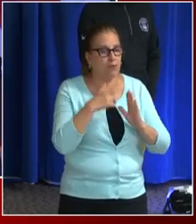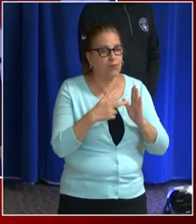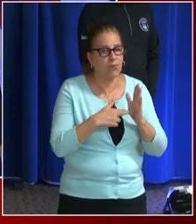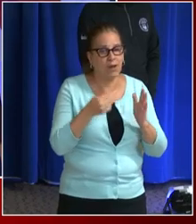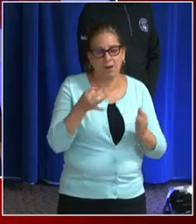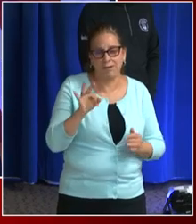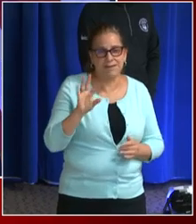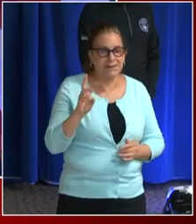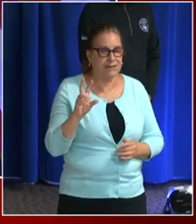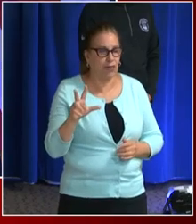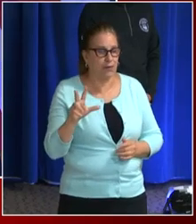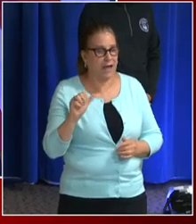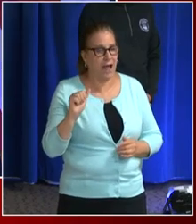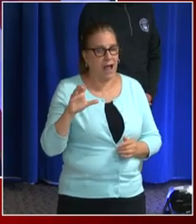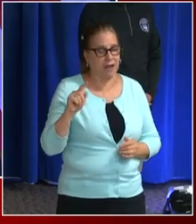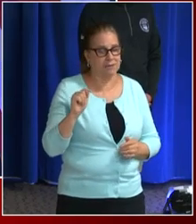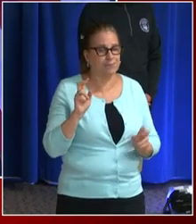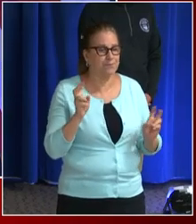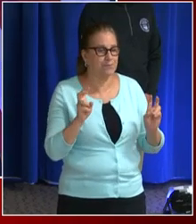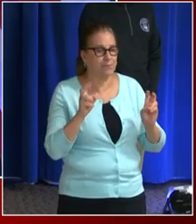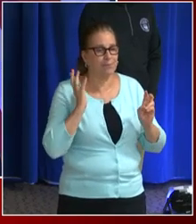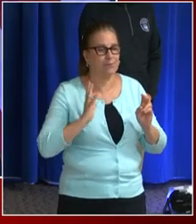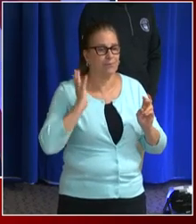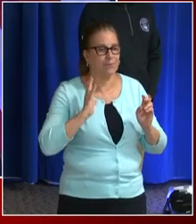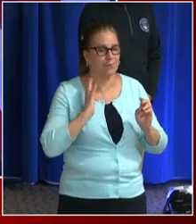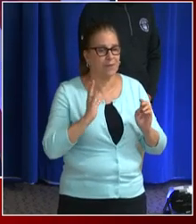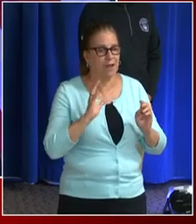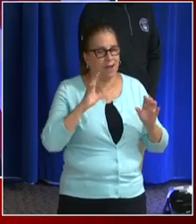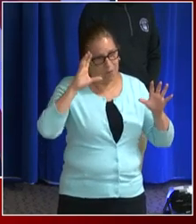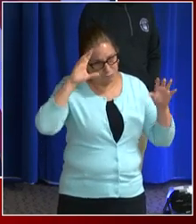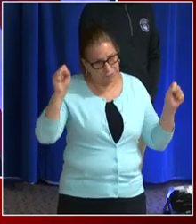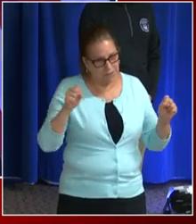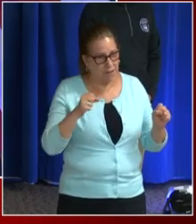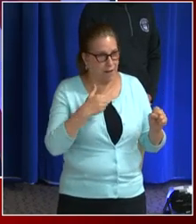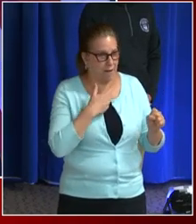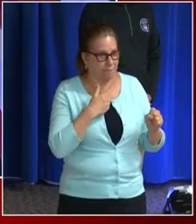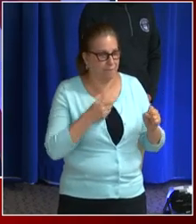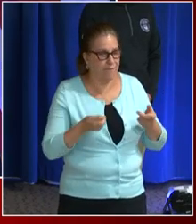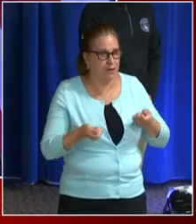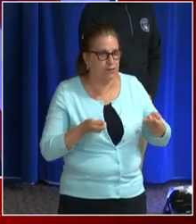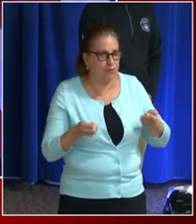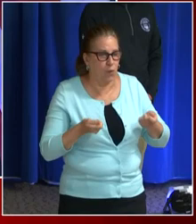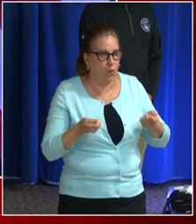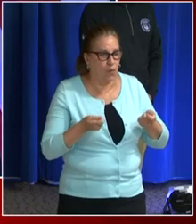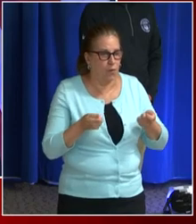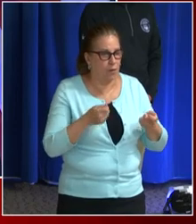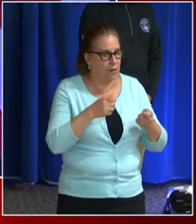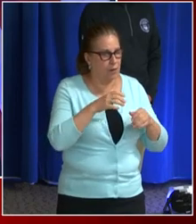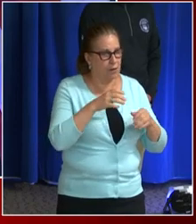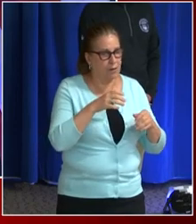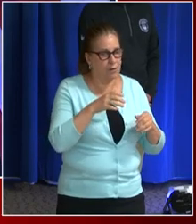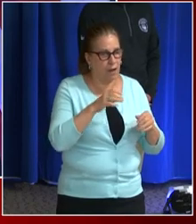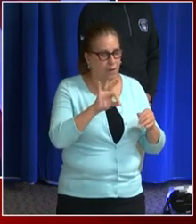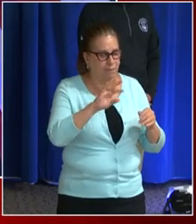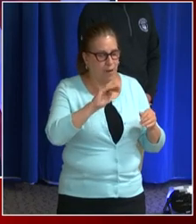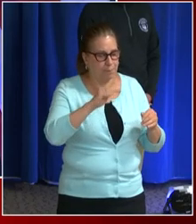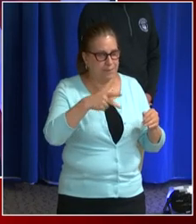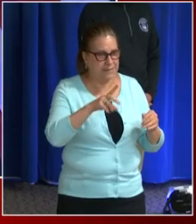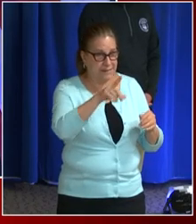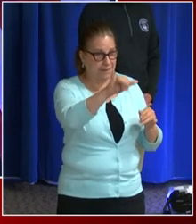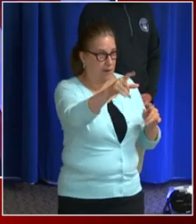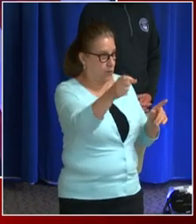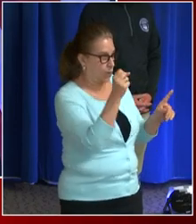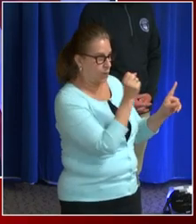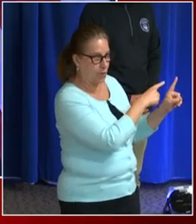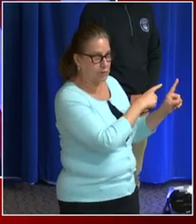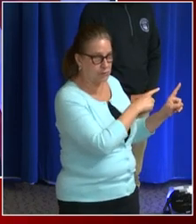control of the DC Police Department. Not exactly right. Well, I said essentially. Essential, well, But kind of you don't